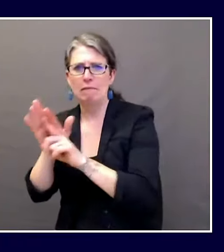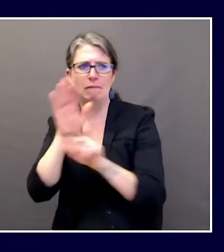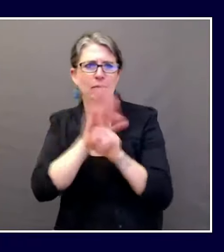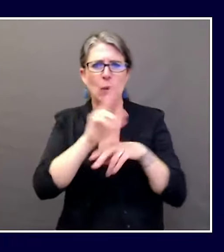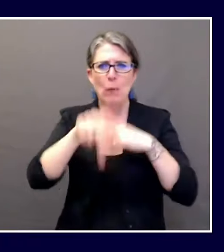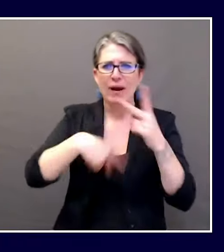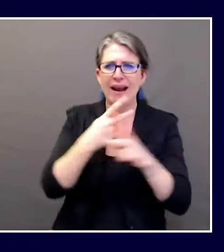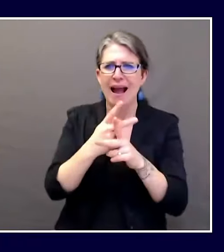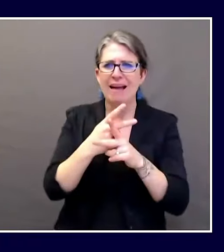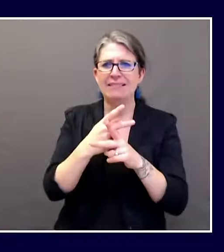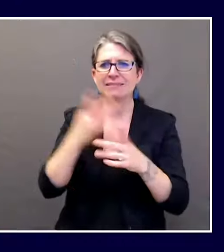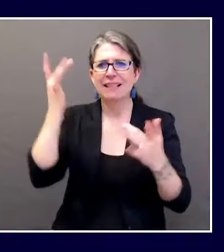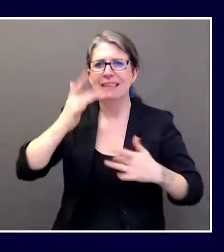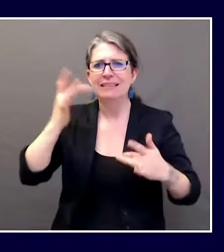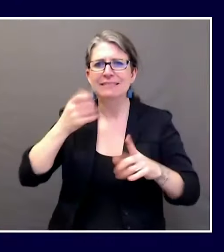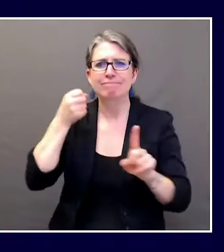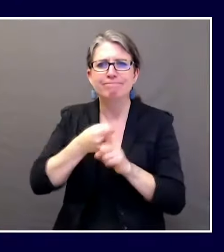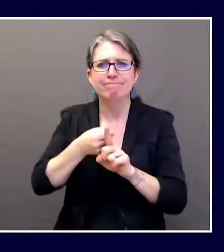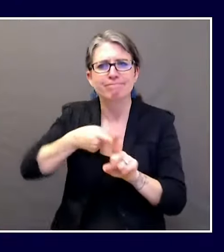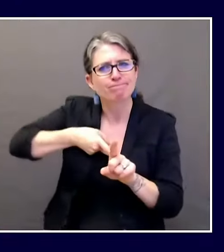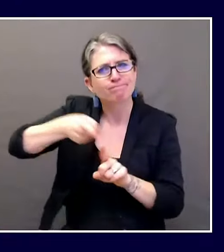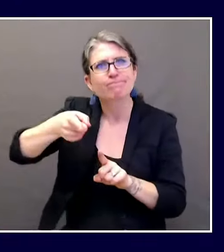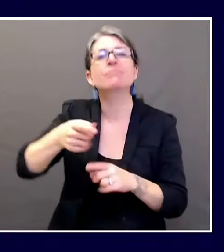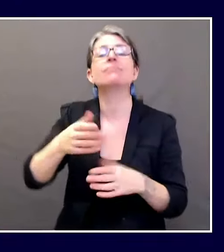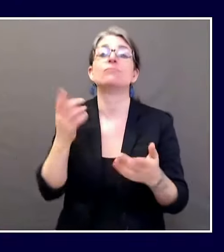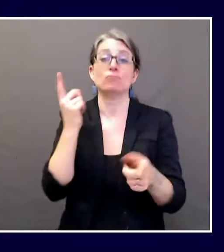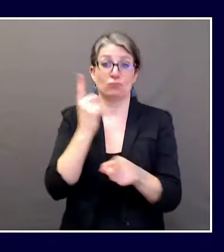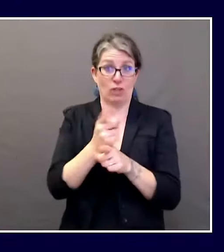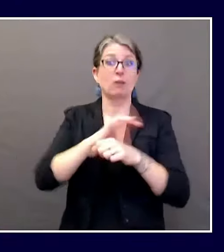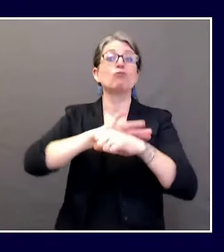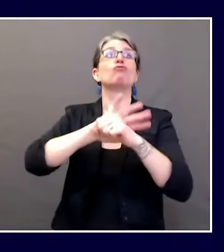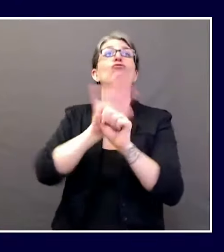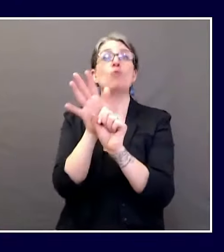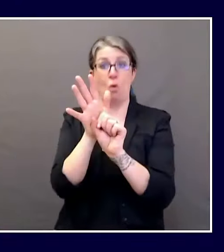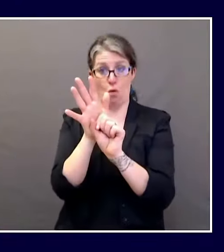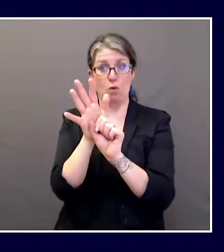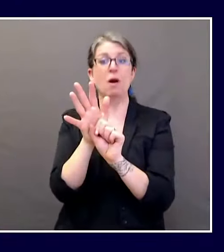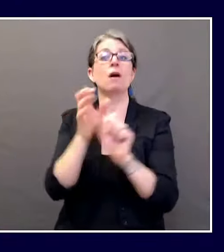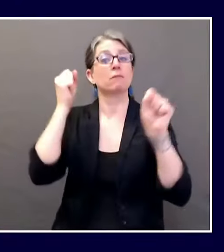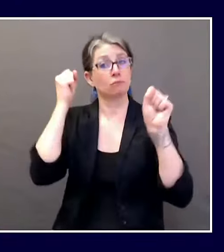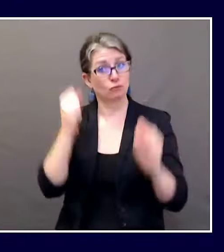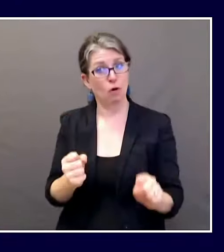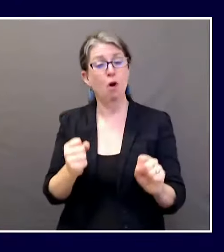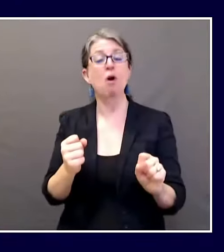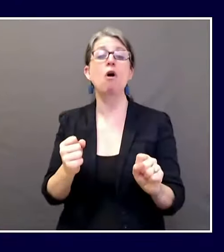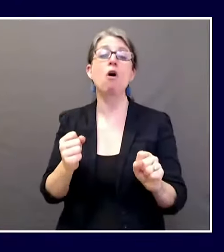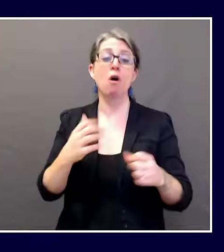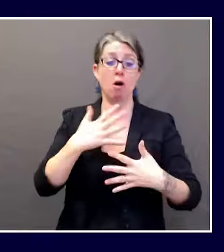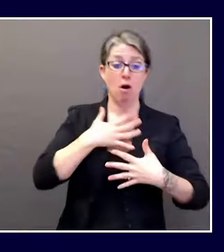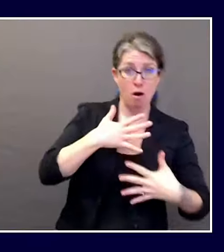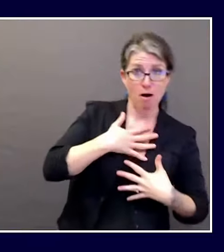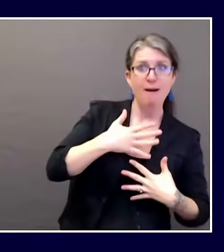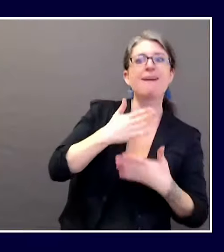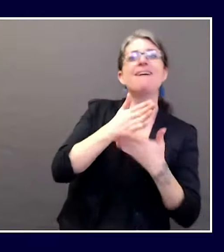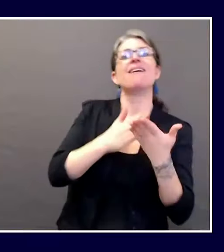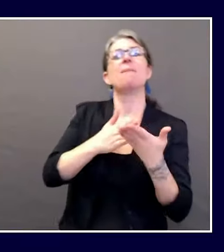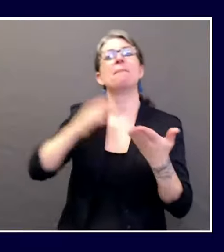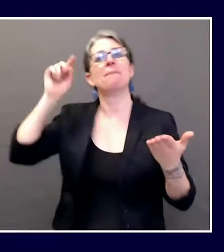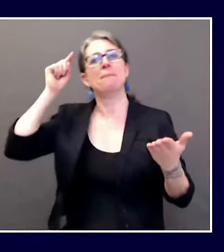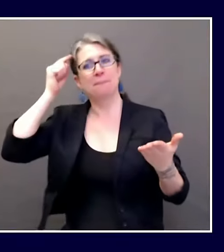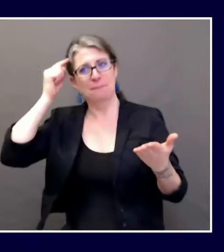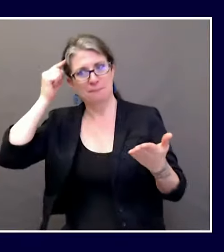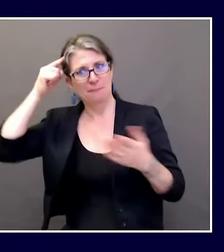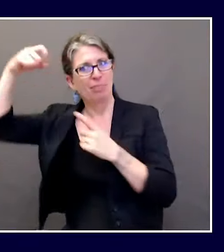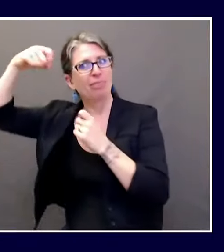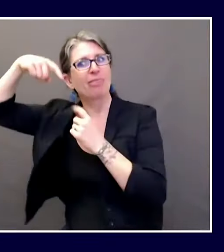neurological manifestations, but a lot of respiratory viruses have neurological manifestations as well. Generally speaking,